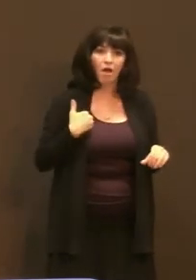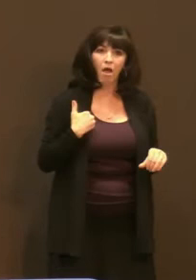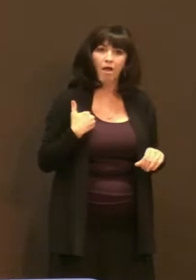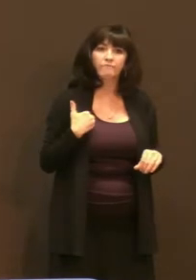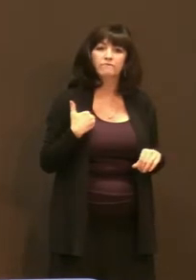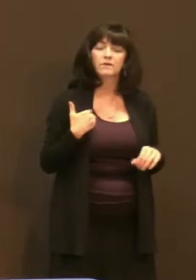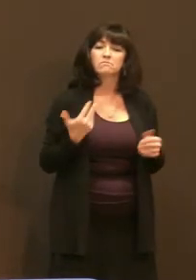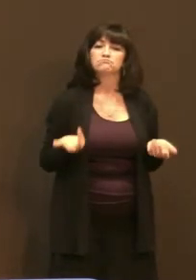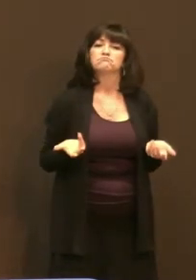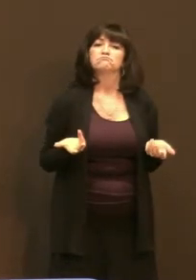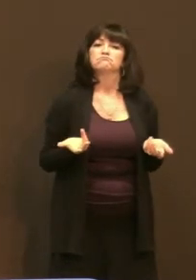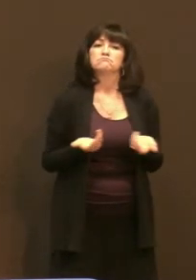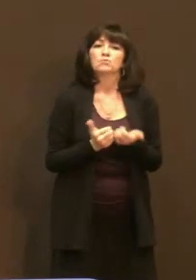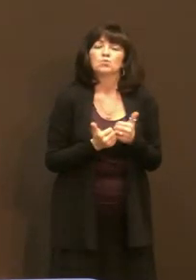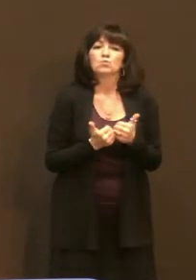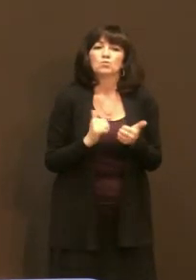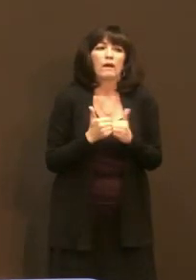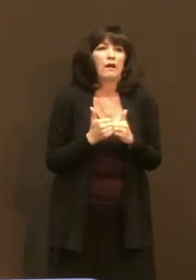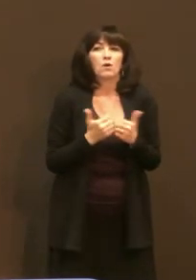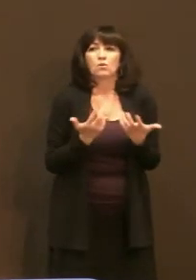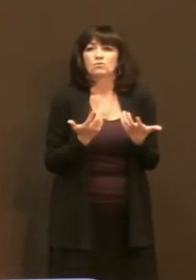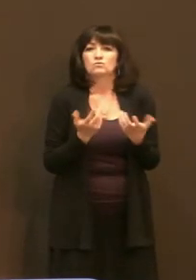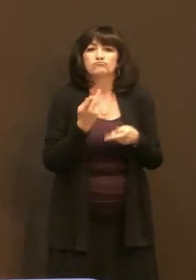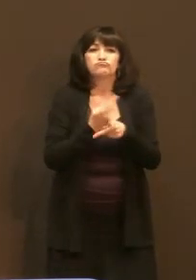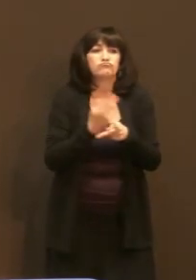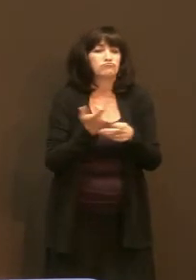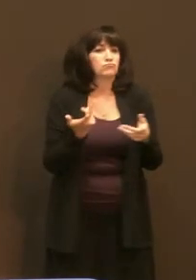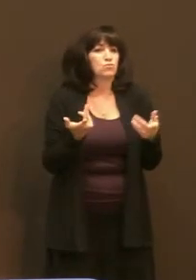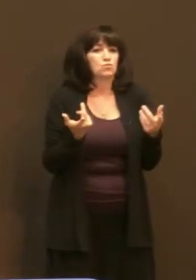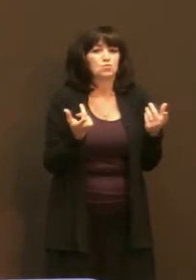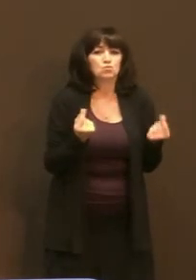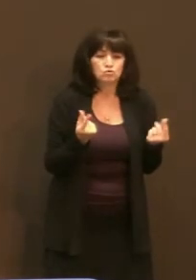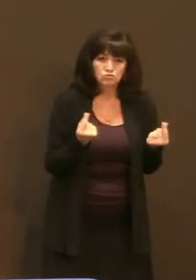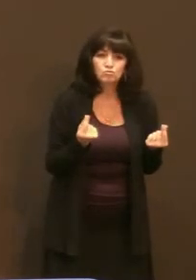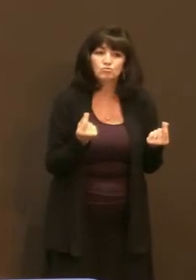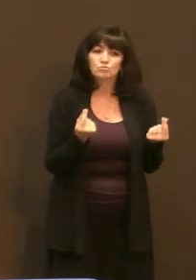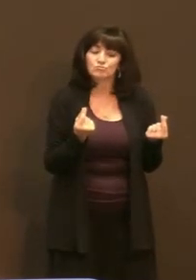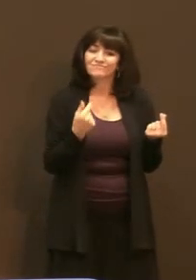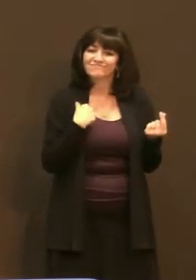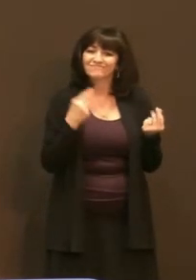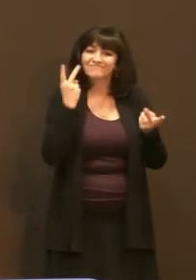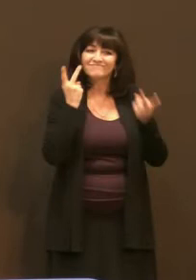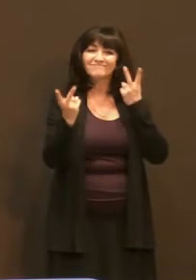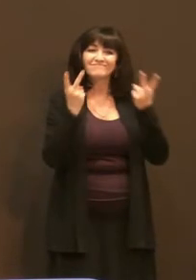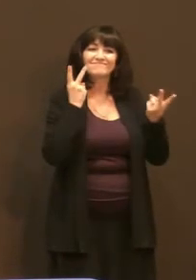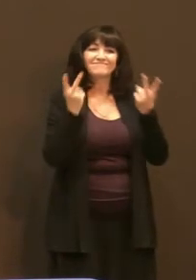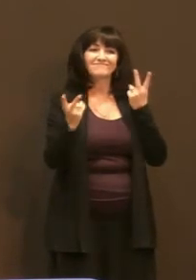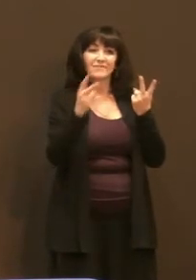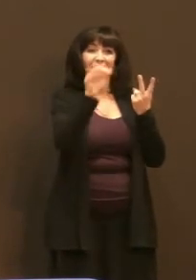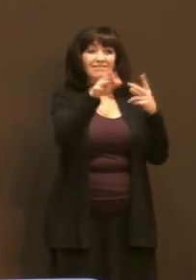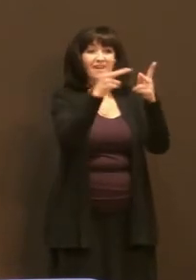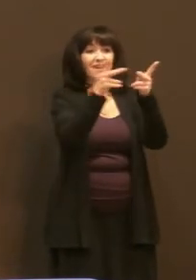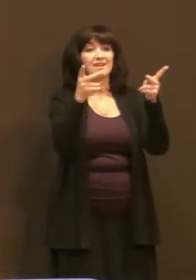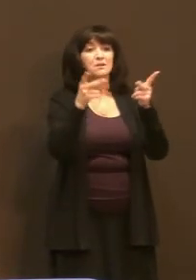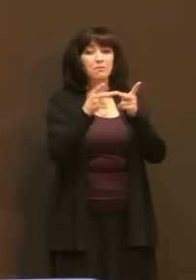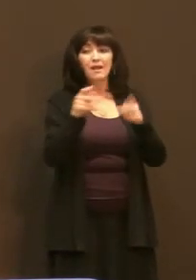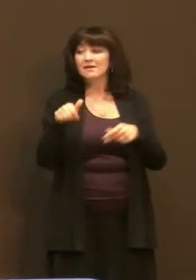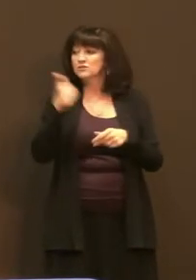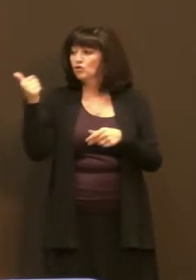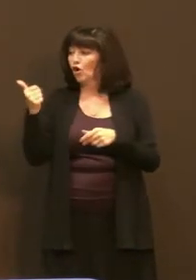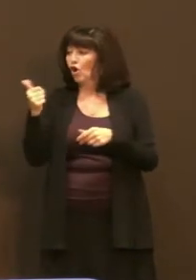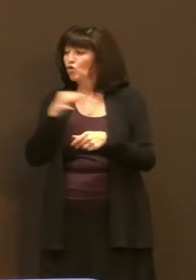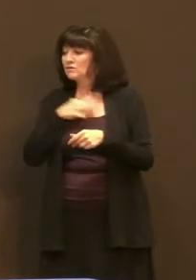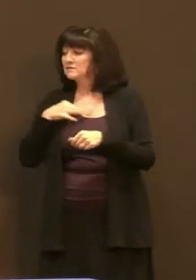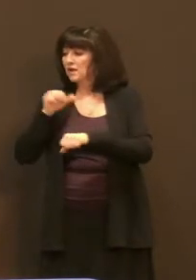of the situations, we have seen the virus come into a facility from an asymptomatic staff member,